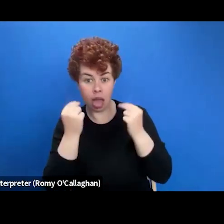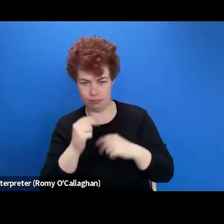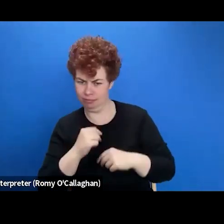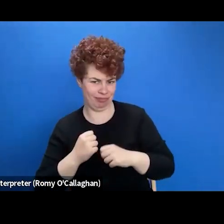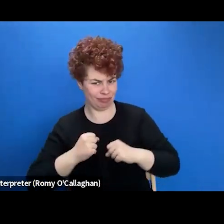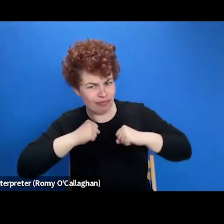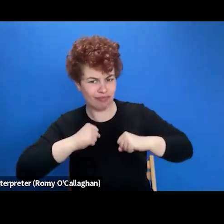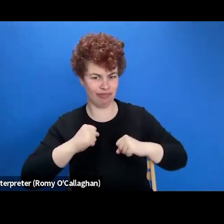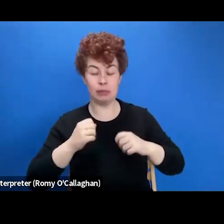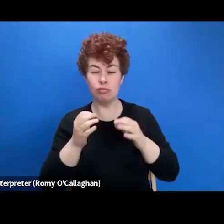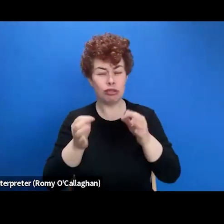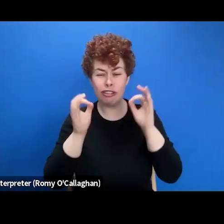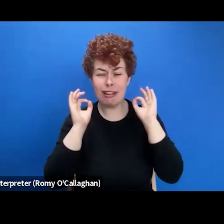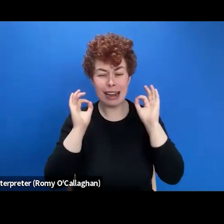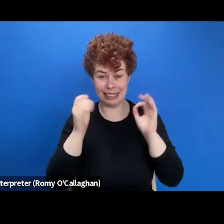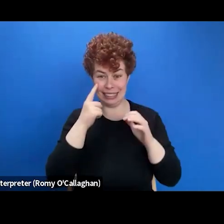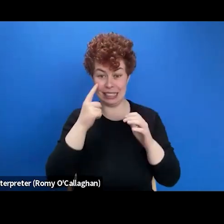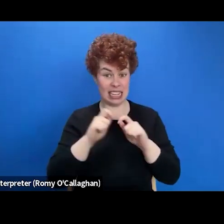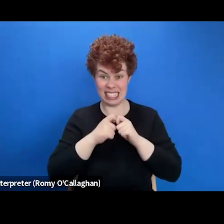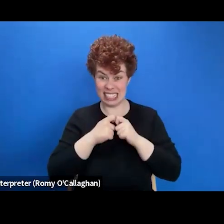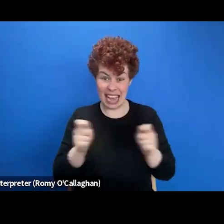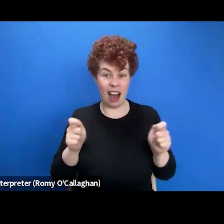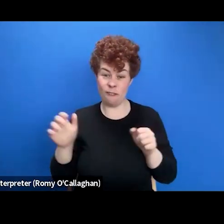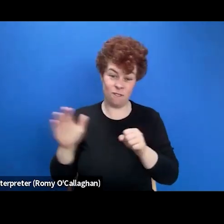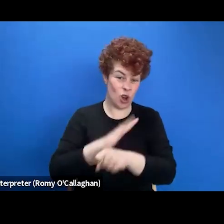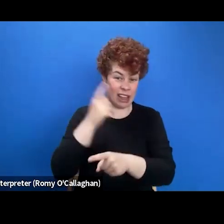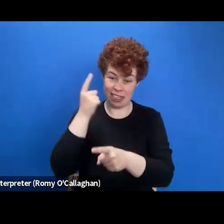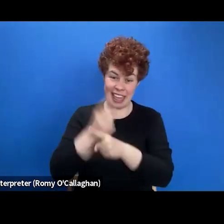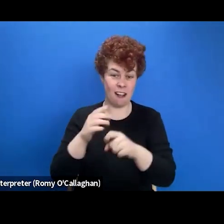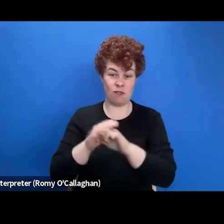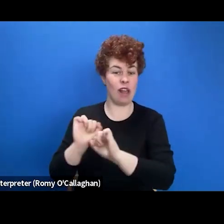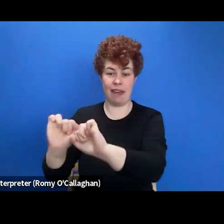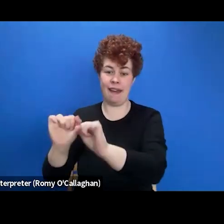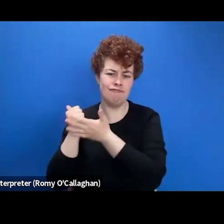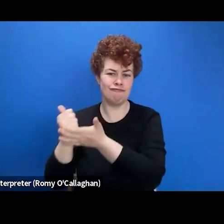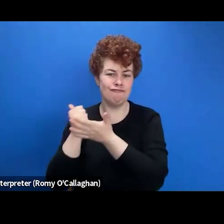turnout. And the town turned out for them as well, because we got